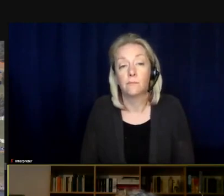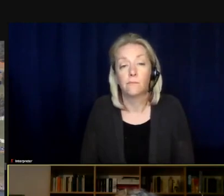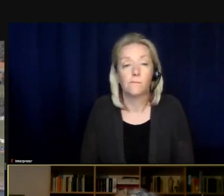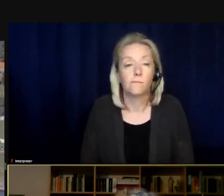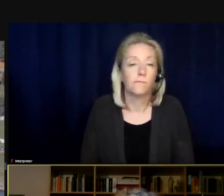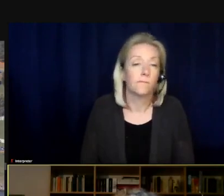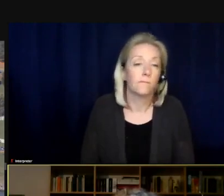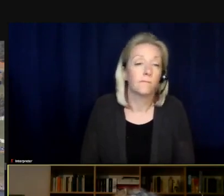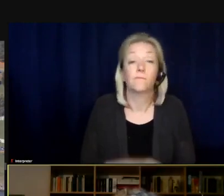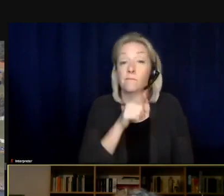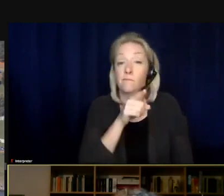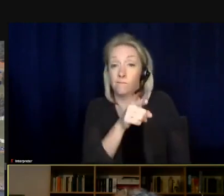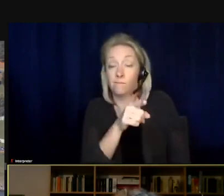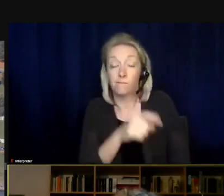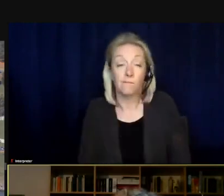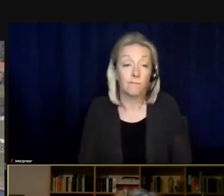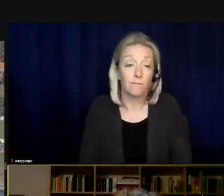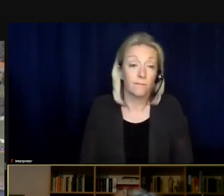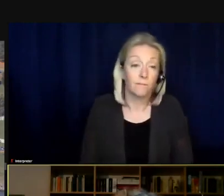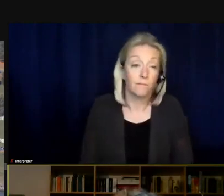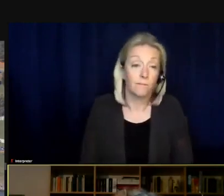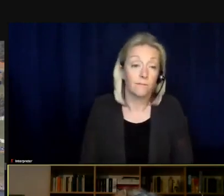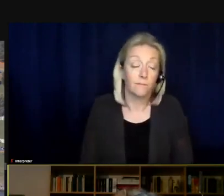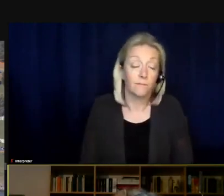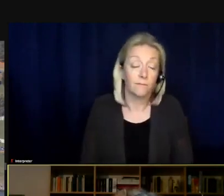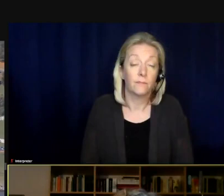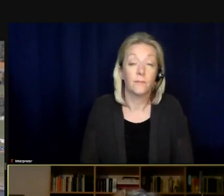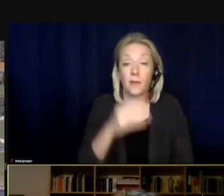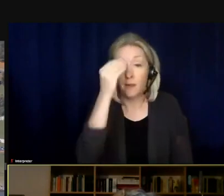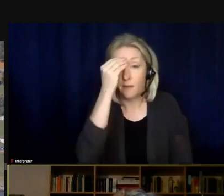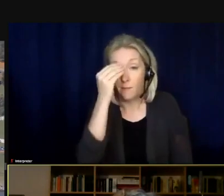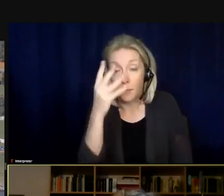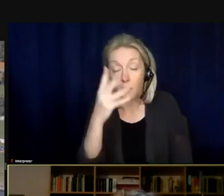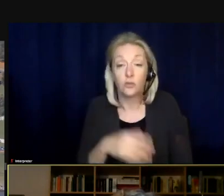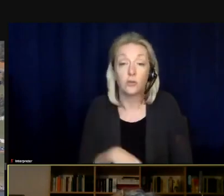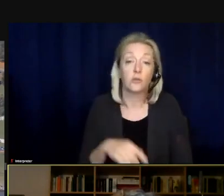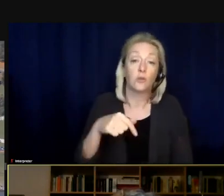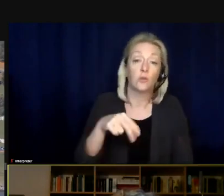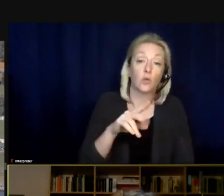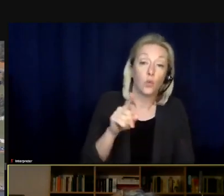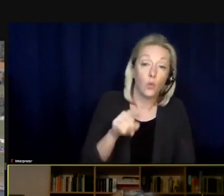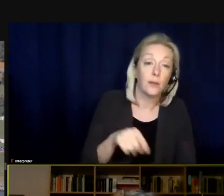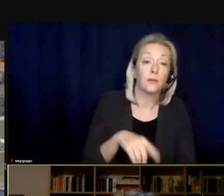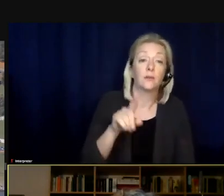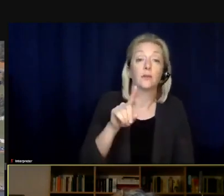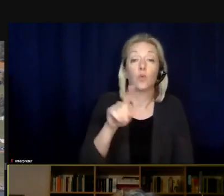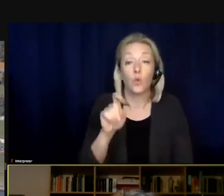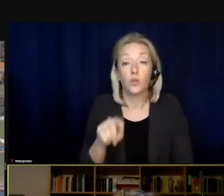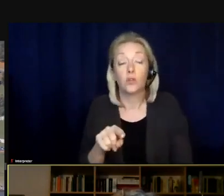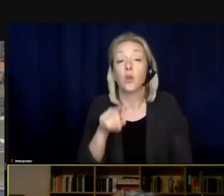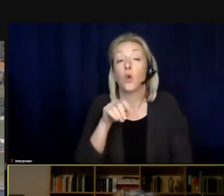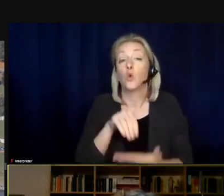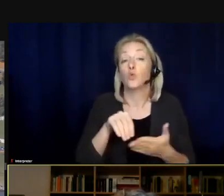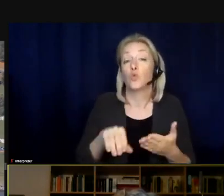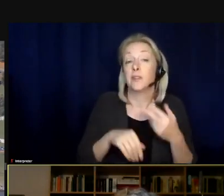down, so we have all the information about the quiz, questions, but here are the 2 students. The